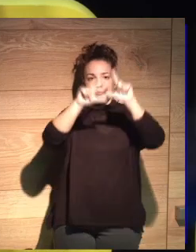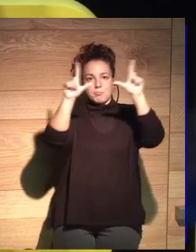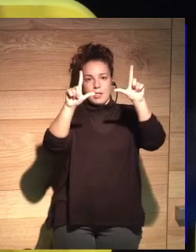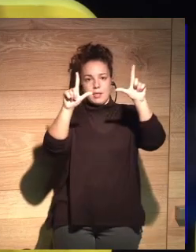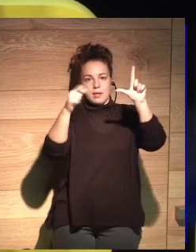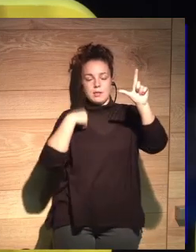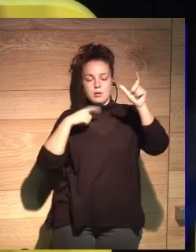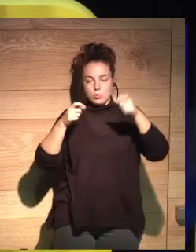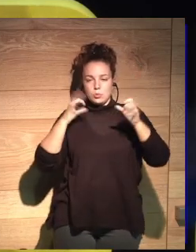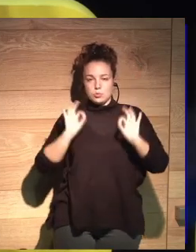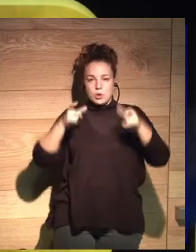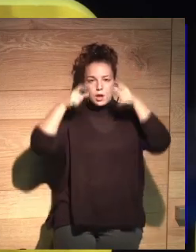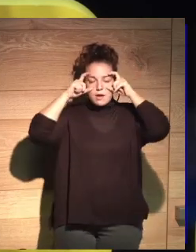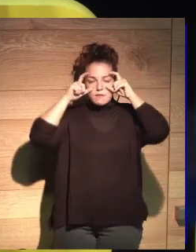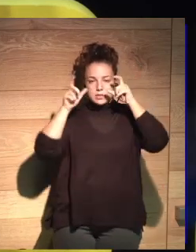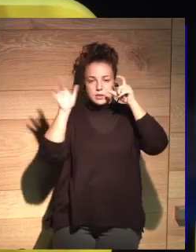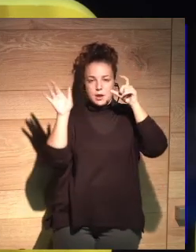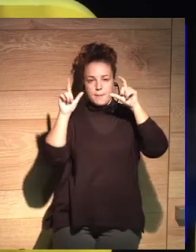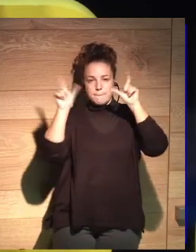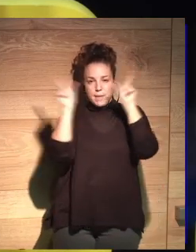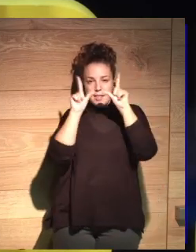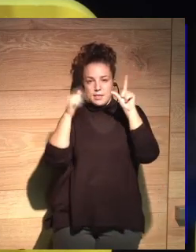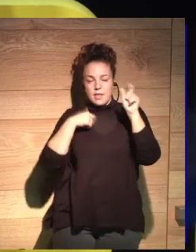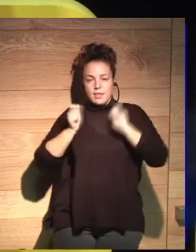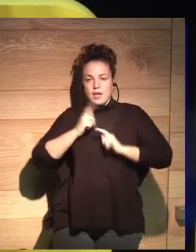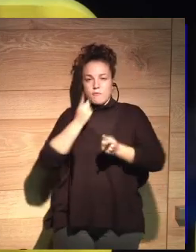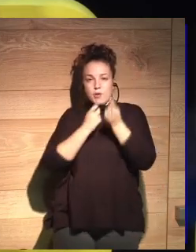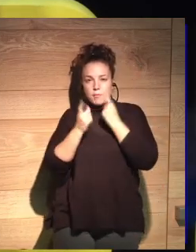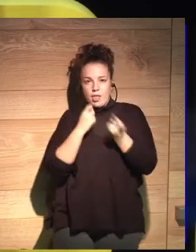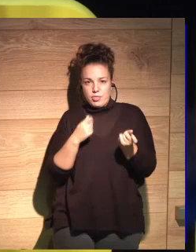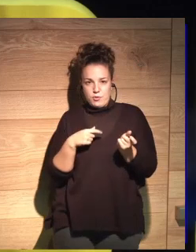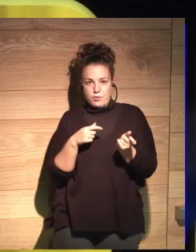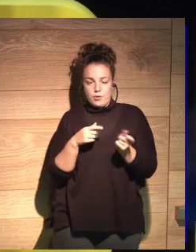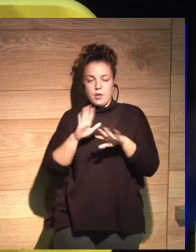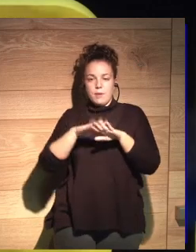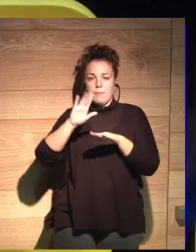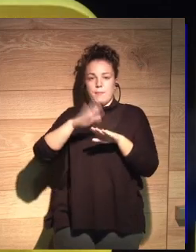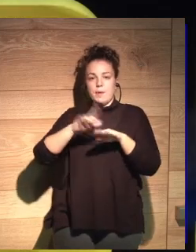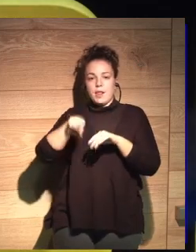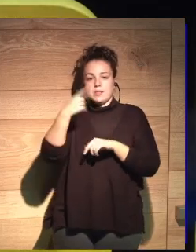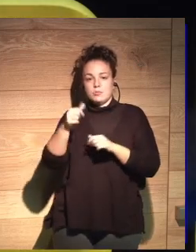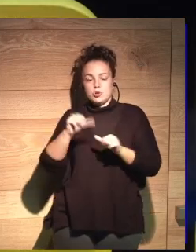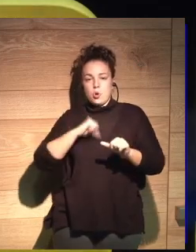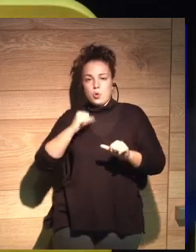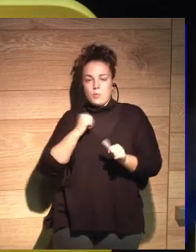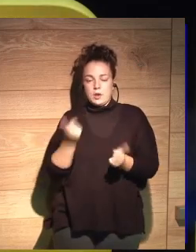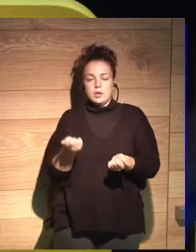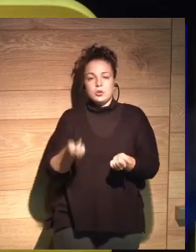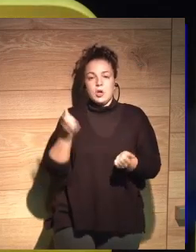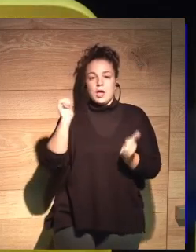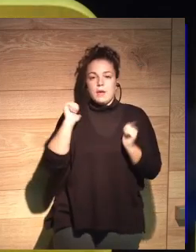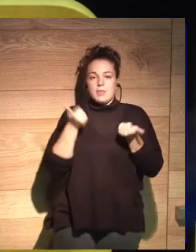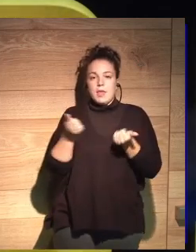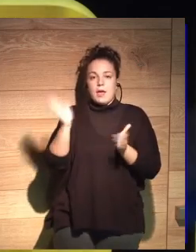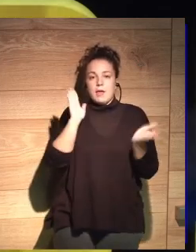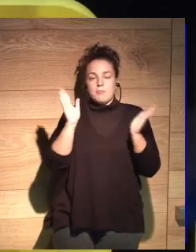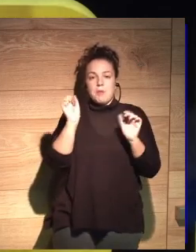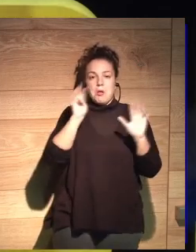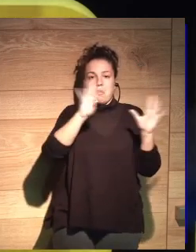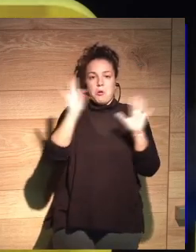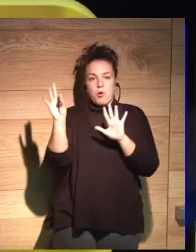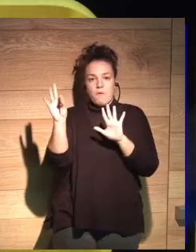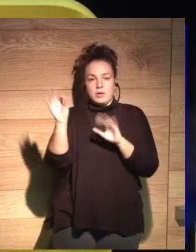about the world. And the vision back in the 90s when we were working on this was you want to have the same computer all the time, so you